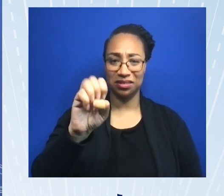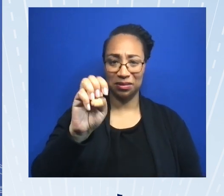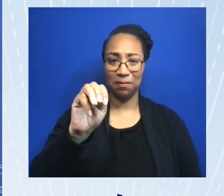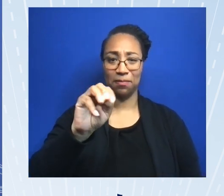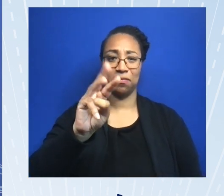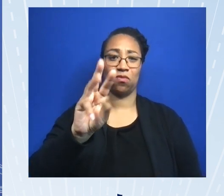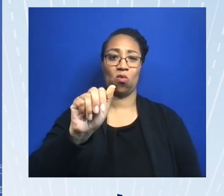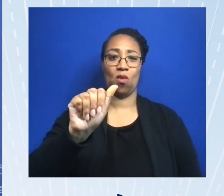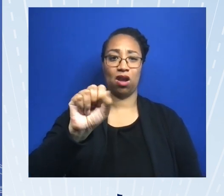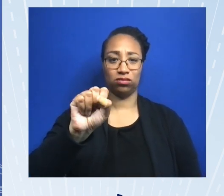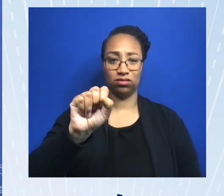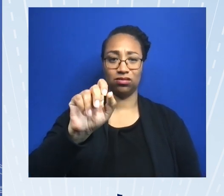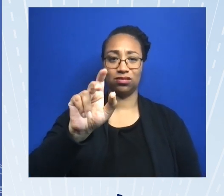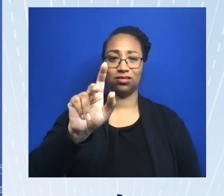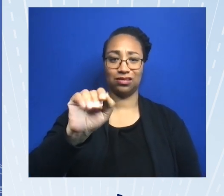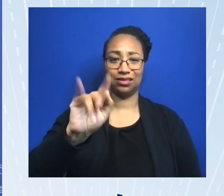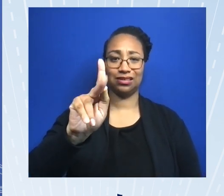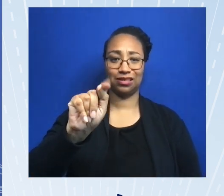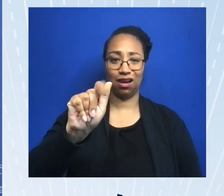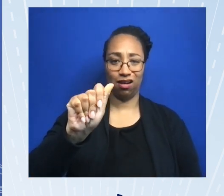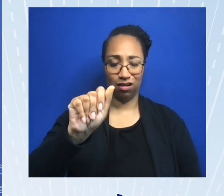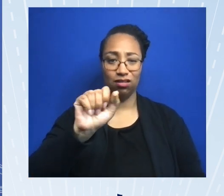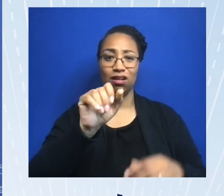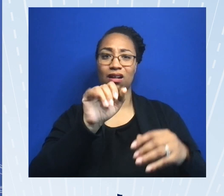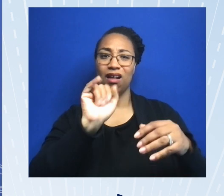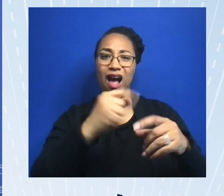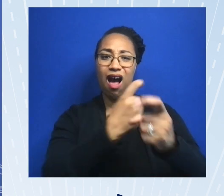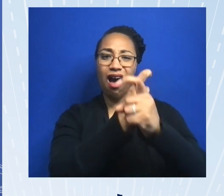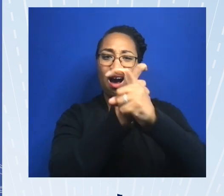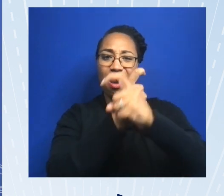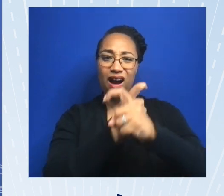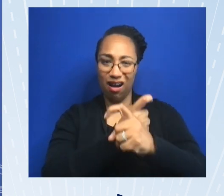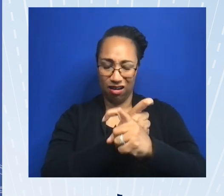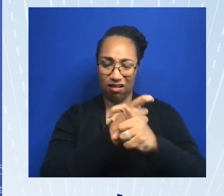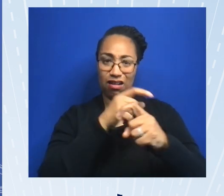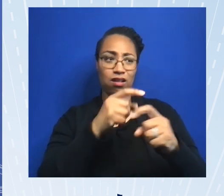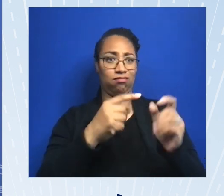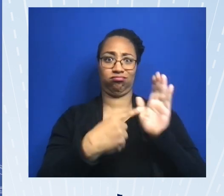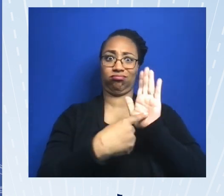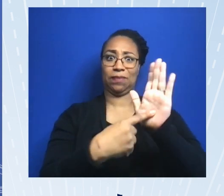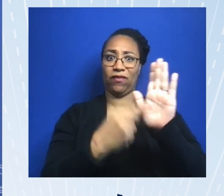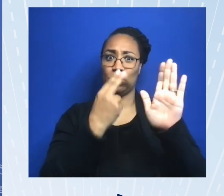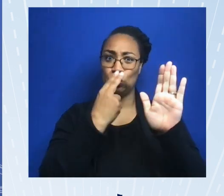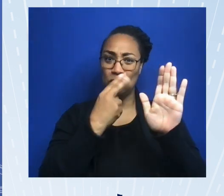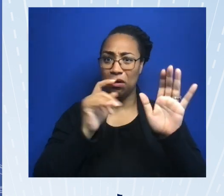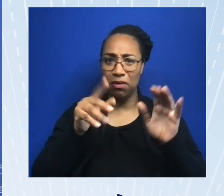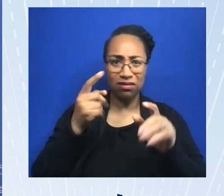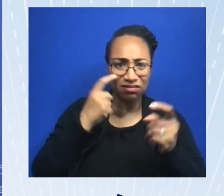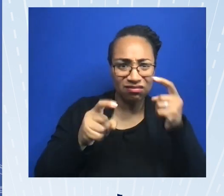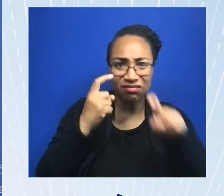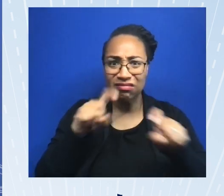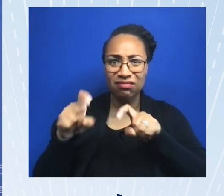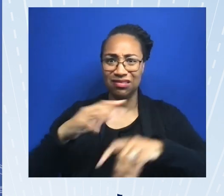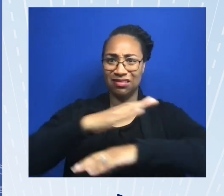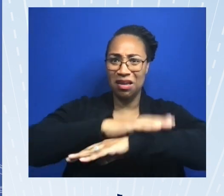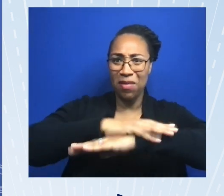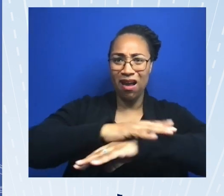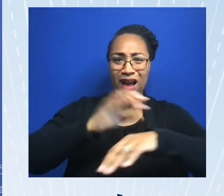preschool, and the murder of 11 human beings at the Tree of Life in